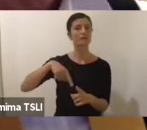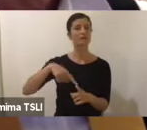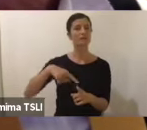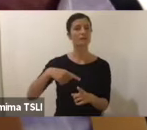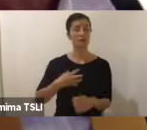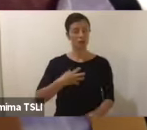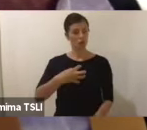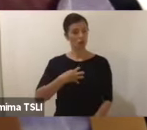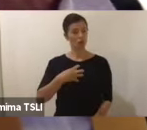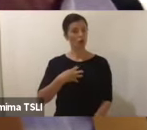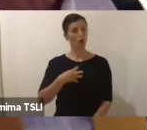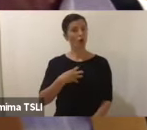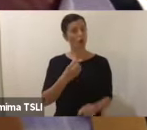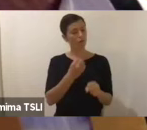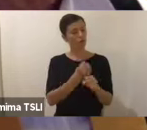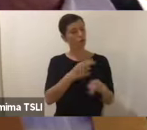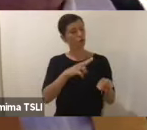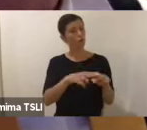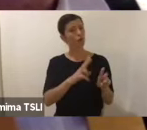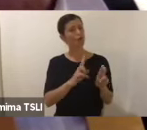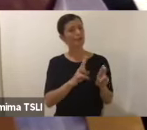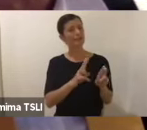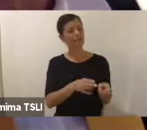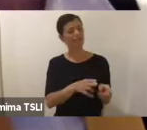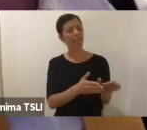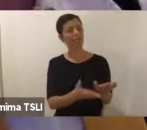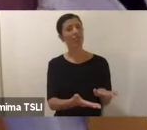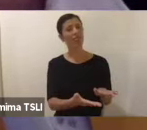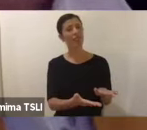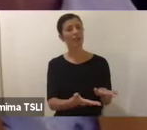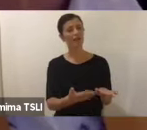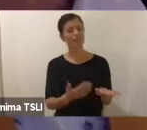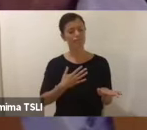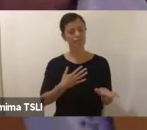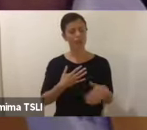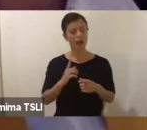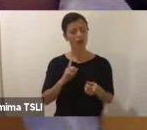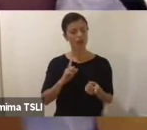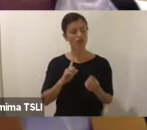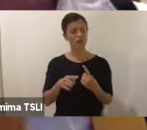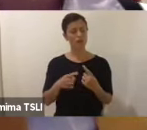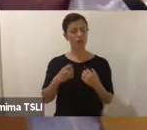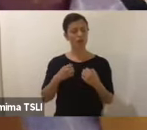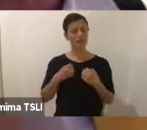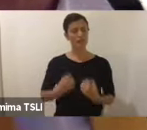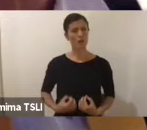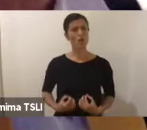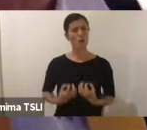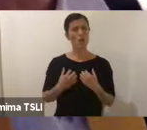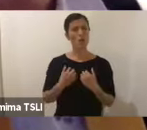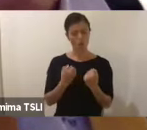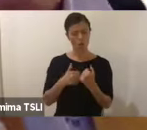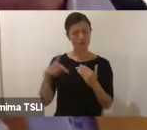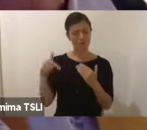um there was something very visceral in my response to that and it was to do with reading well it was to do with